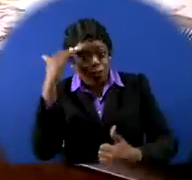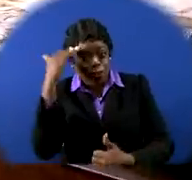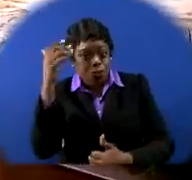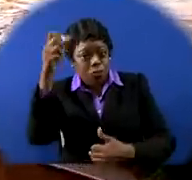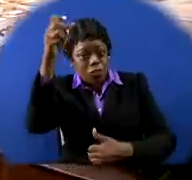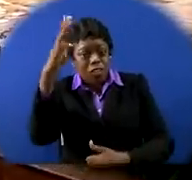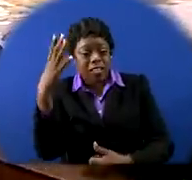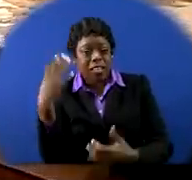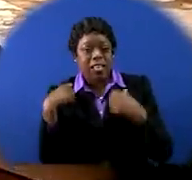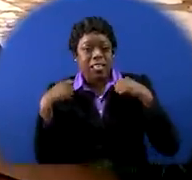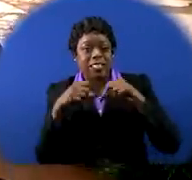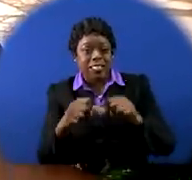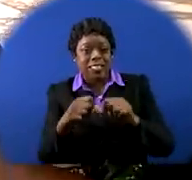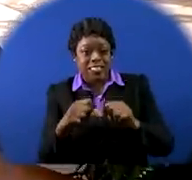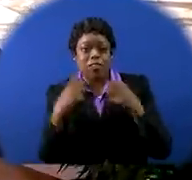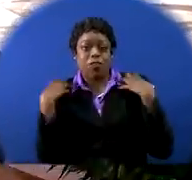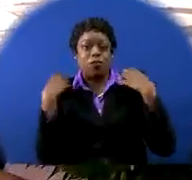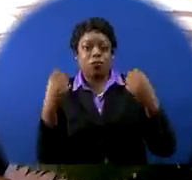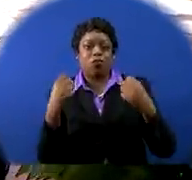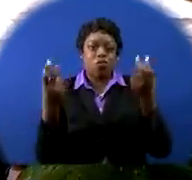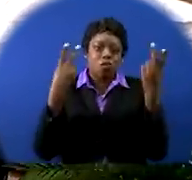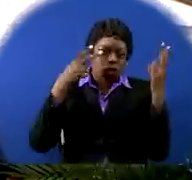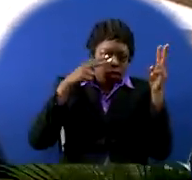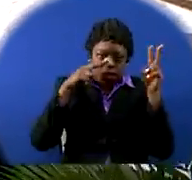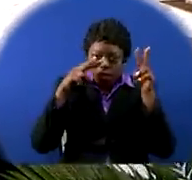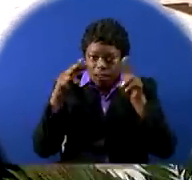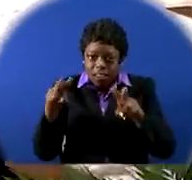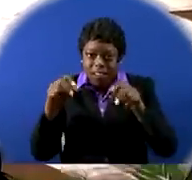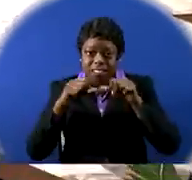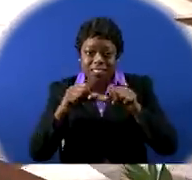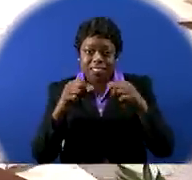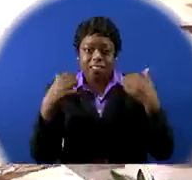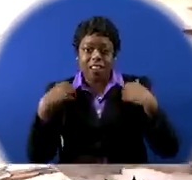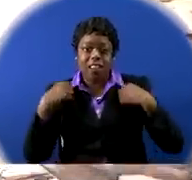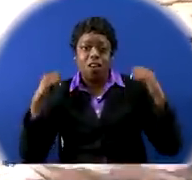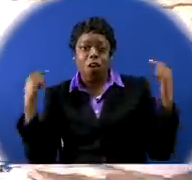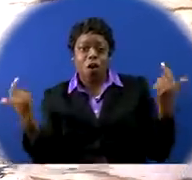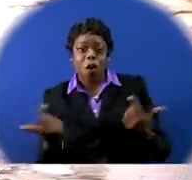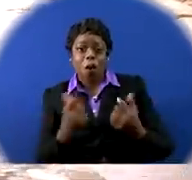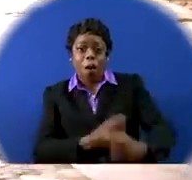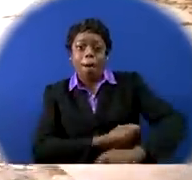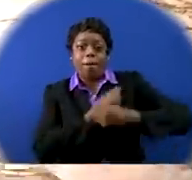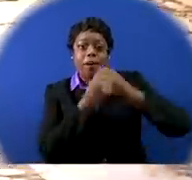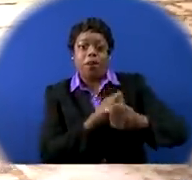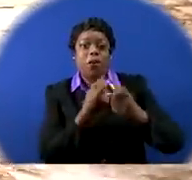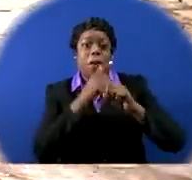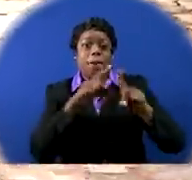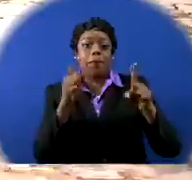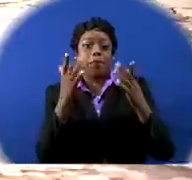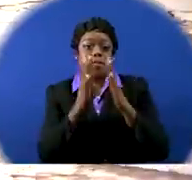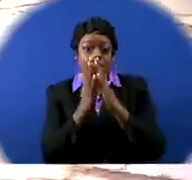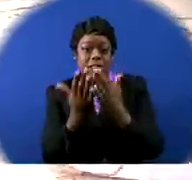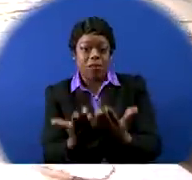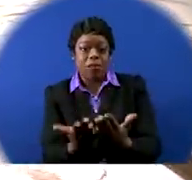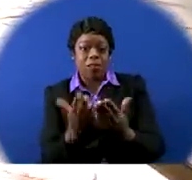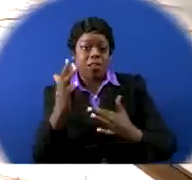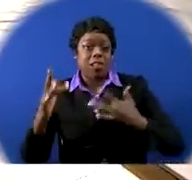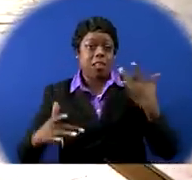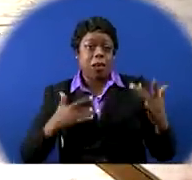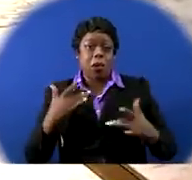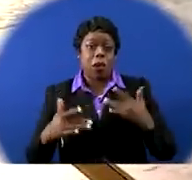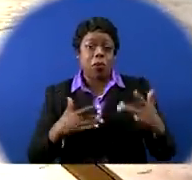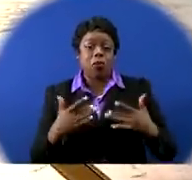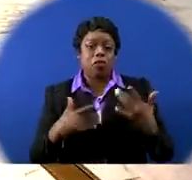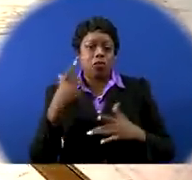still sits high and looks low. He still has all power in his hand. But watch the text, church. They are rejoicing because of